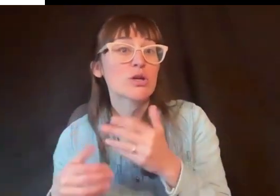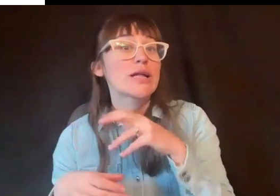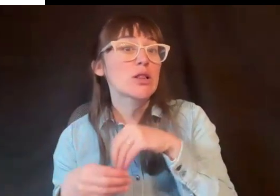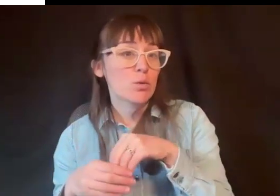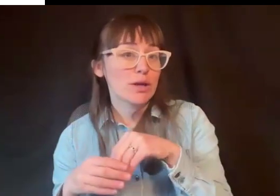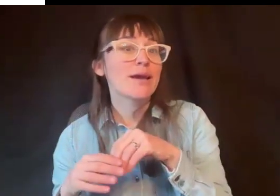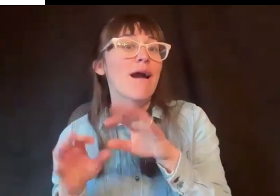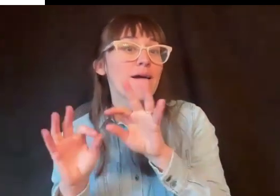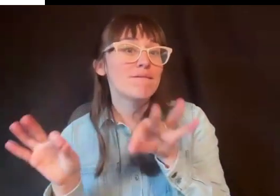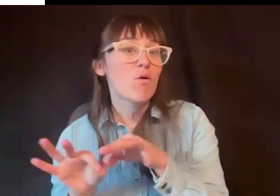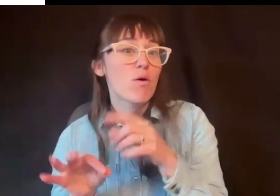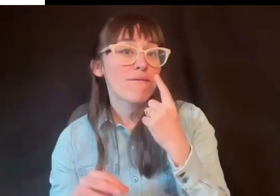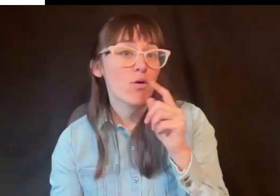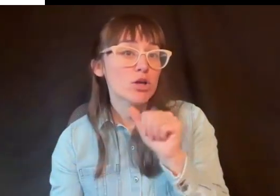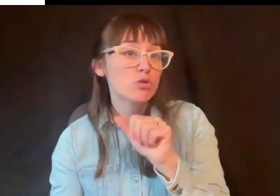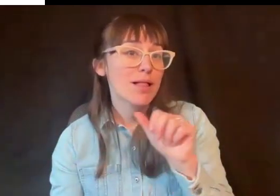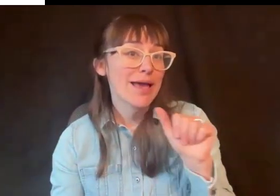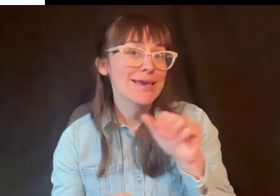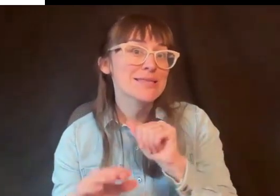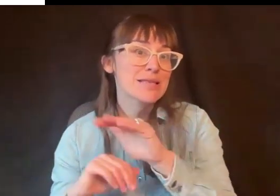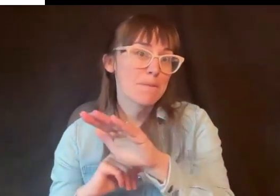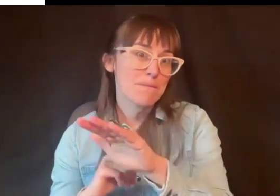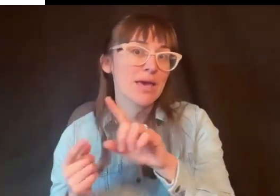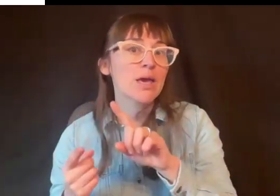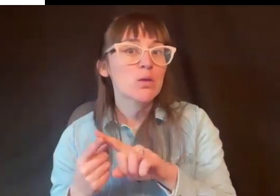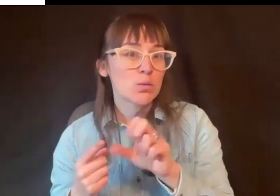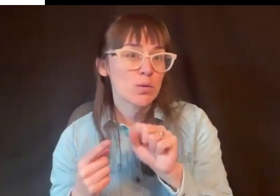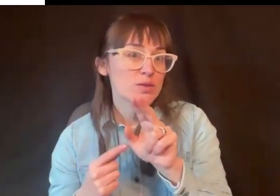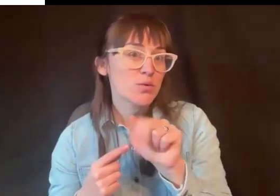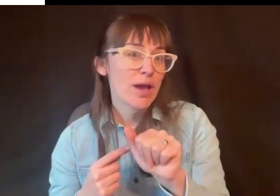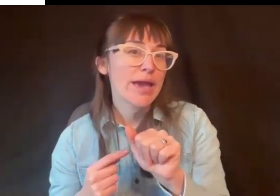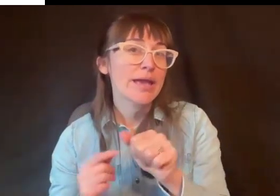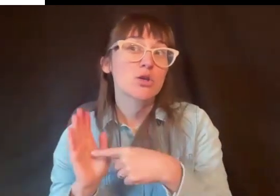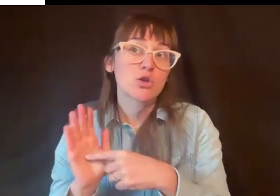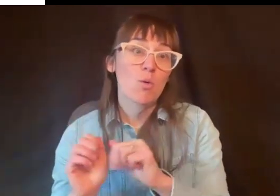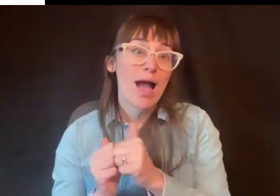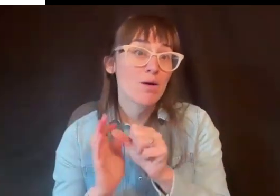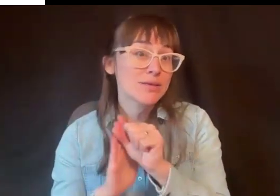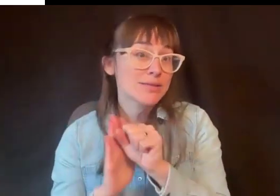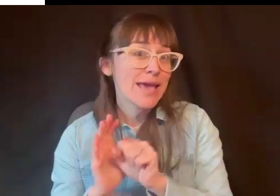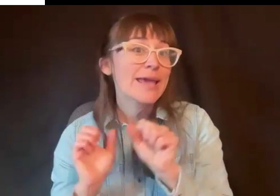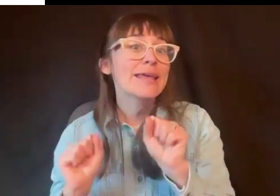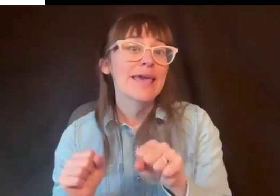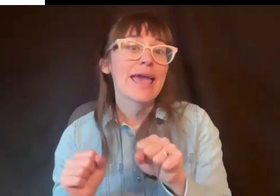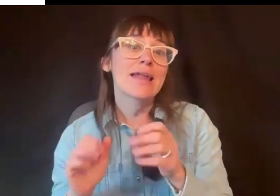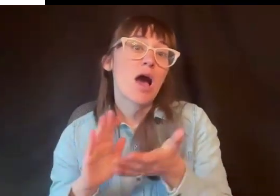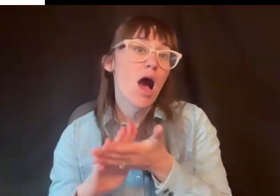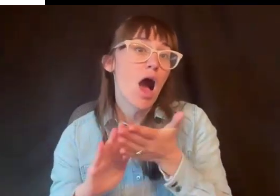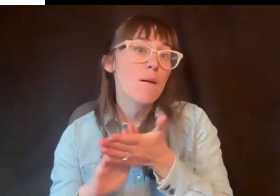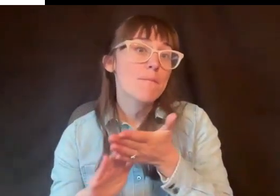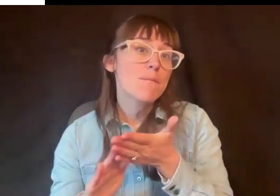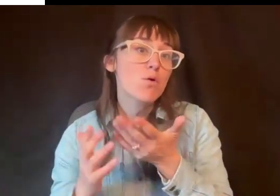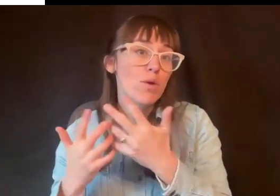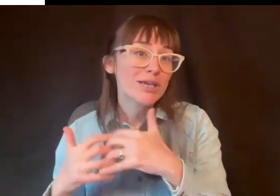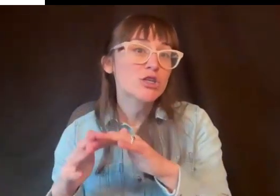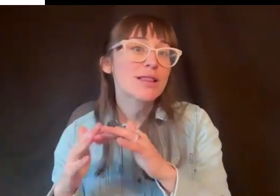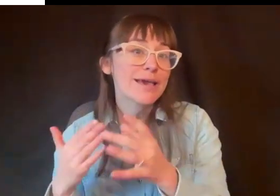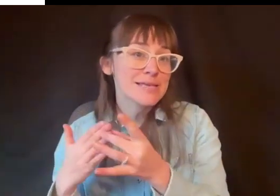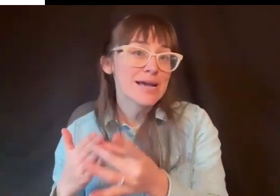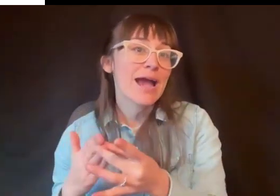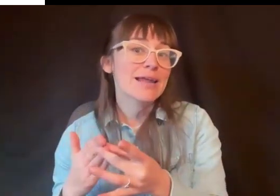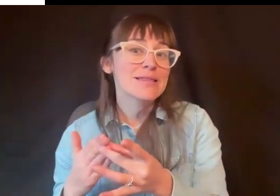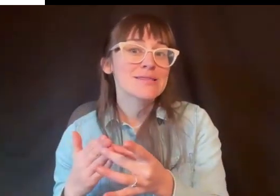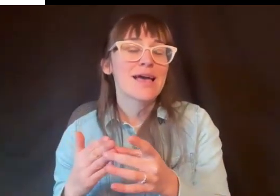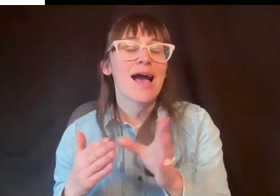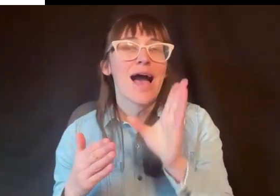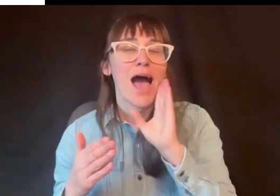submit to the SUA that helps illustrate how a state could operationalize the guidance. I'll say this now, I will underscore this